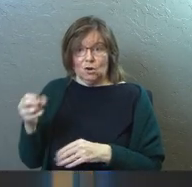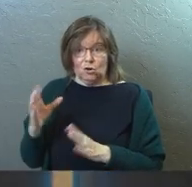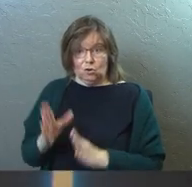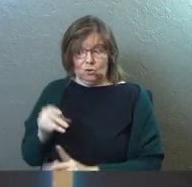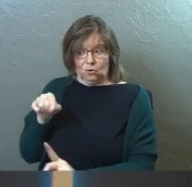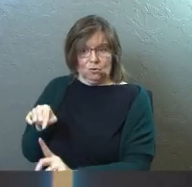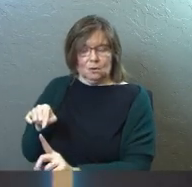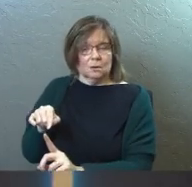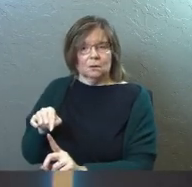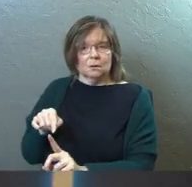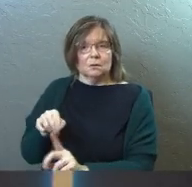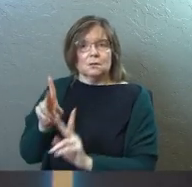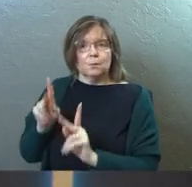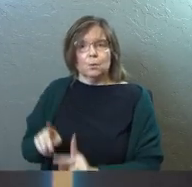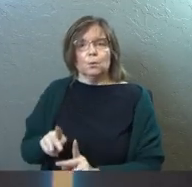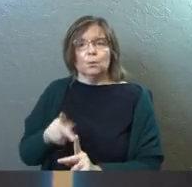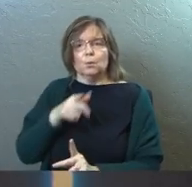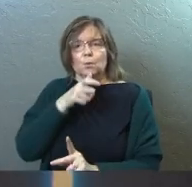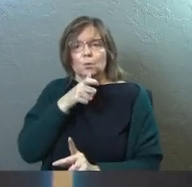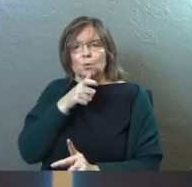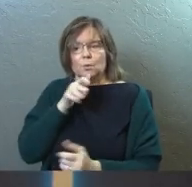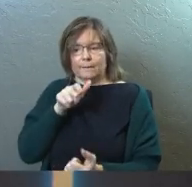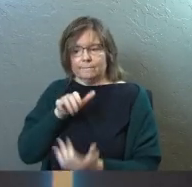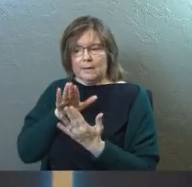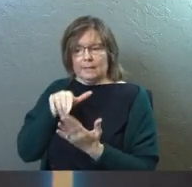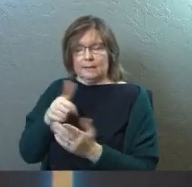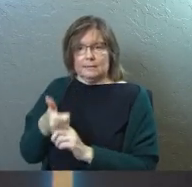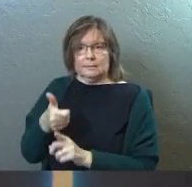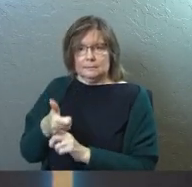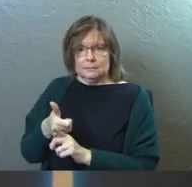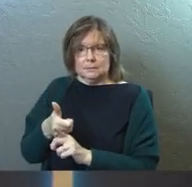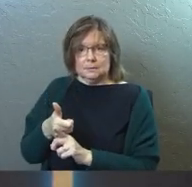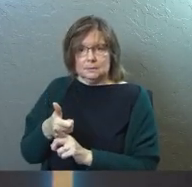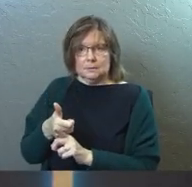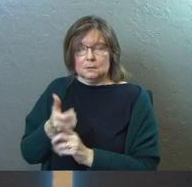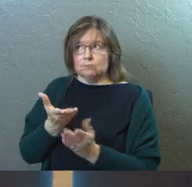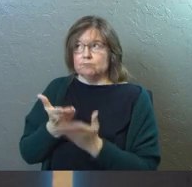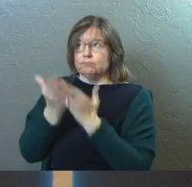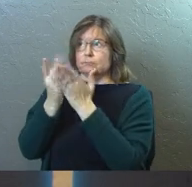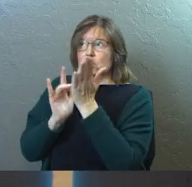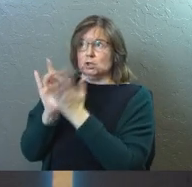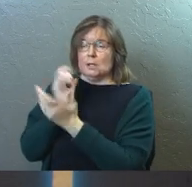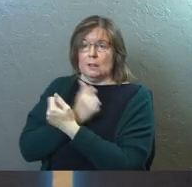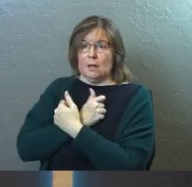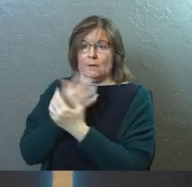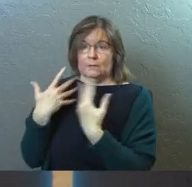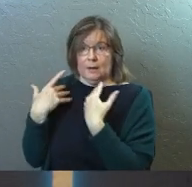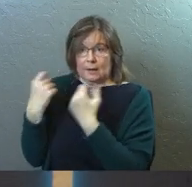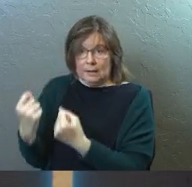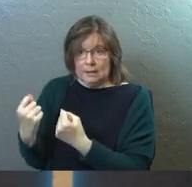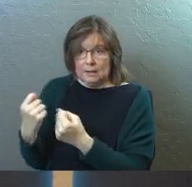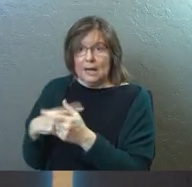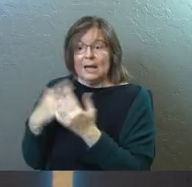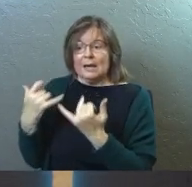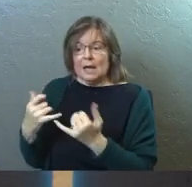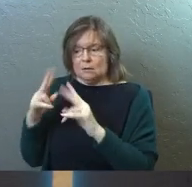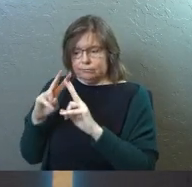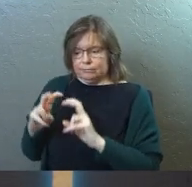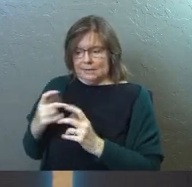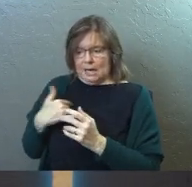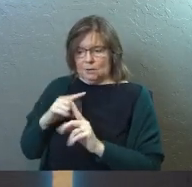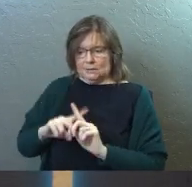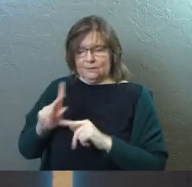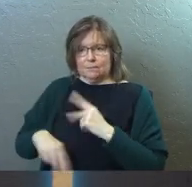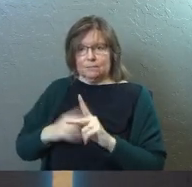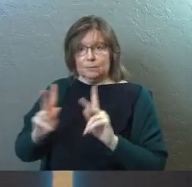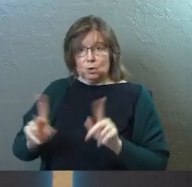hire. She's the person who faced this, subjected it to Jesus' love and healing, and now she's this